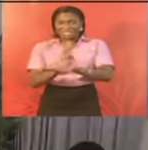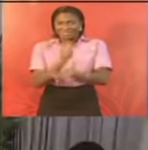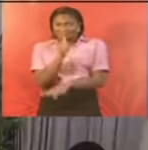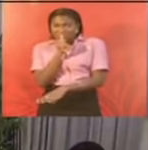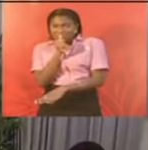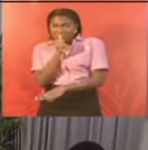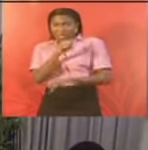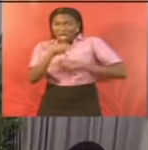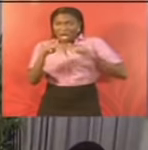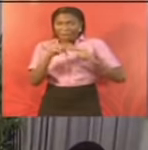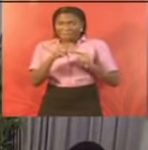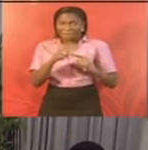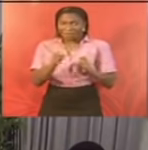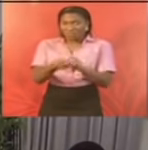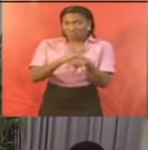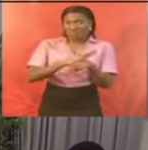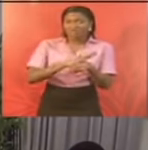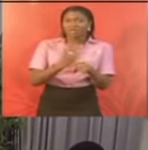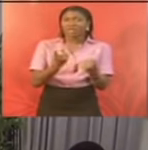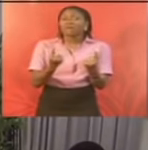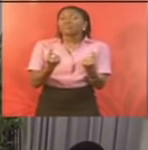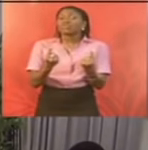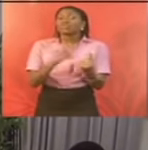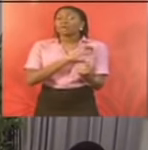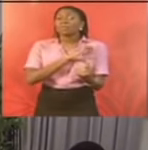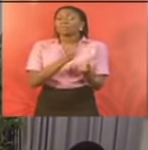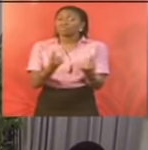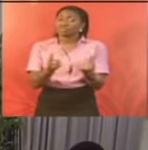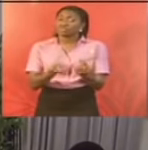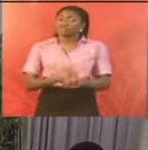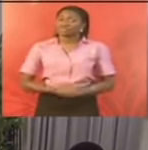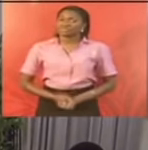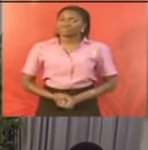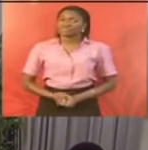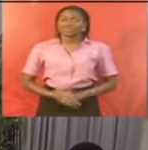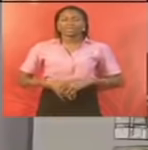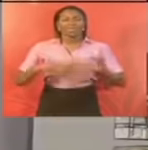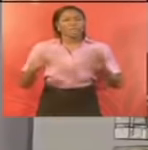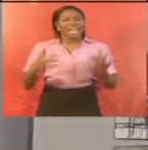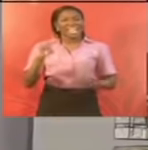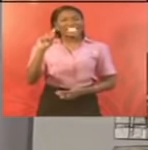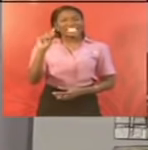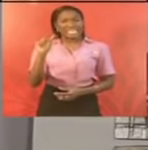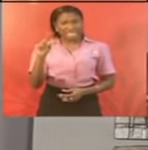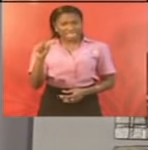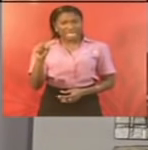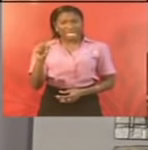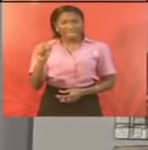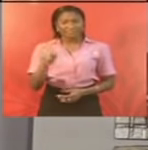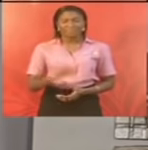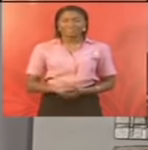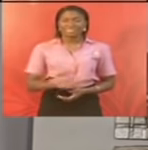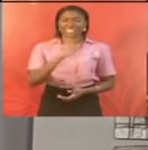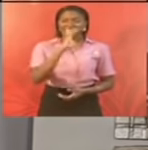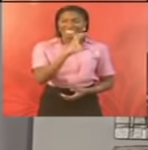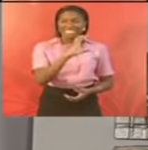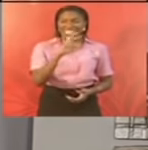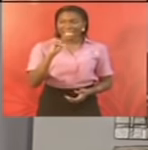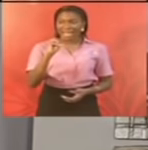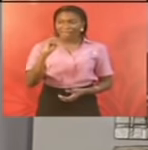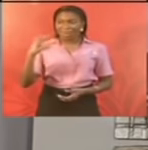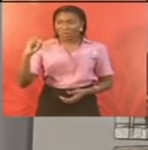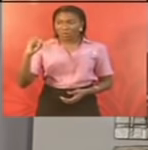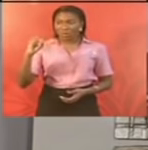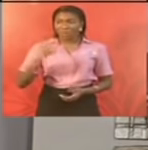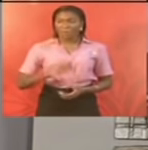I think that question was asked in a slightly different way on Saturday. And I think the chief medical officer did indicate at that time,